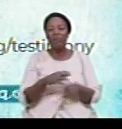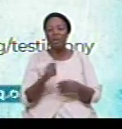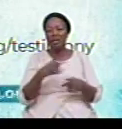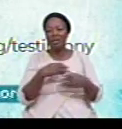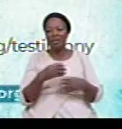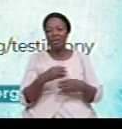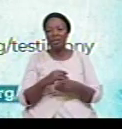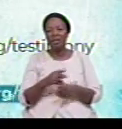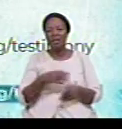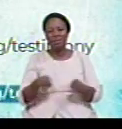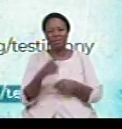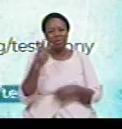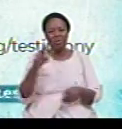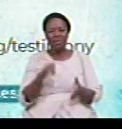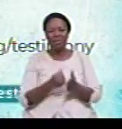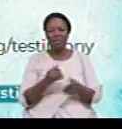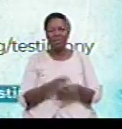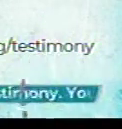hallelujah.